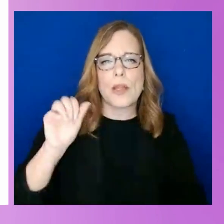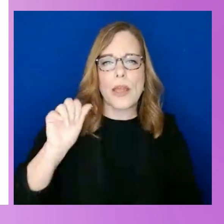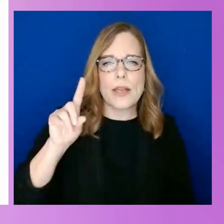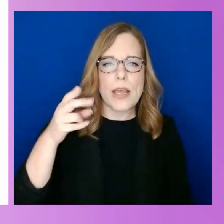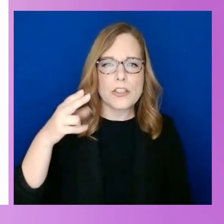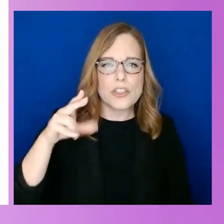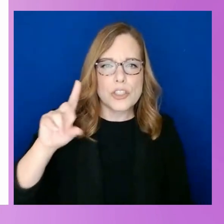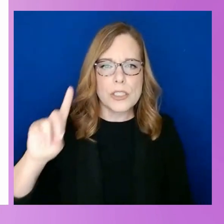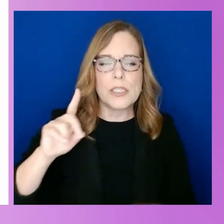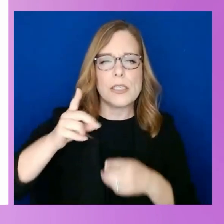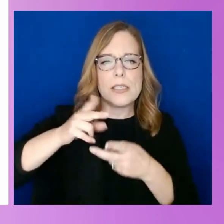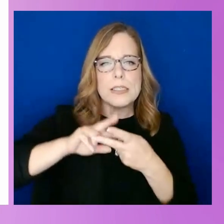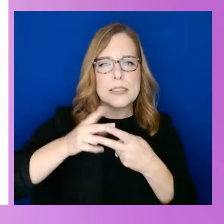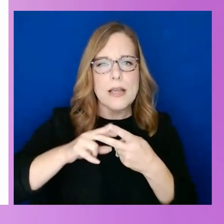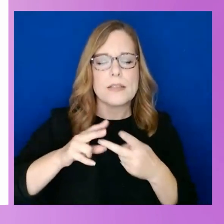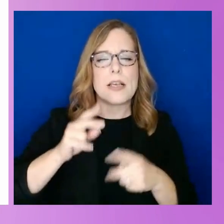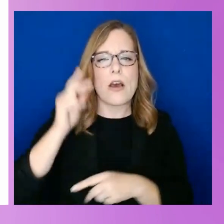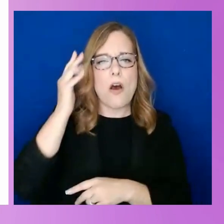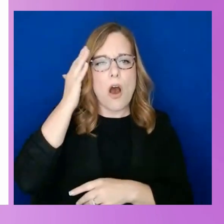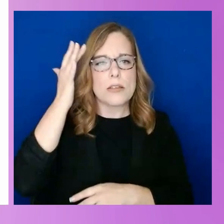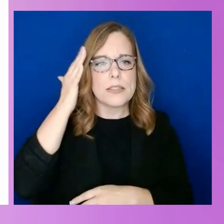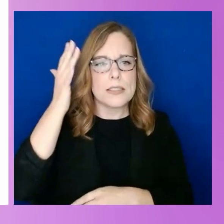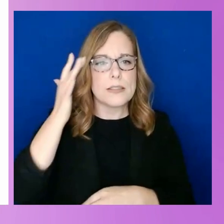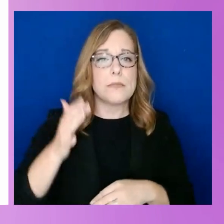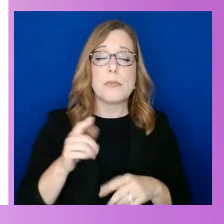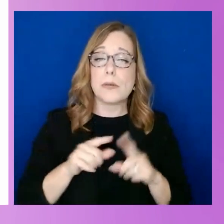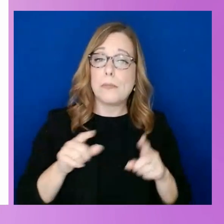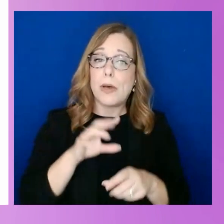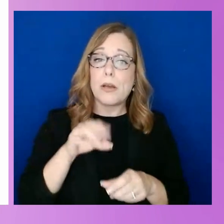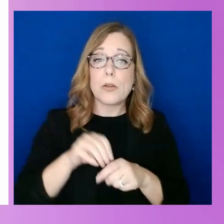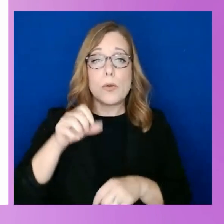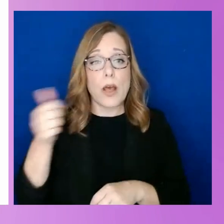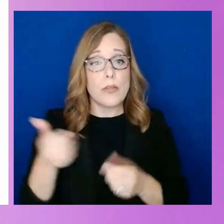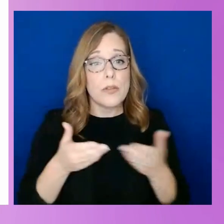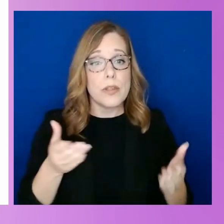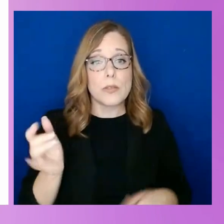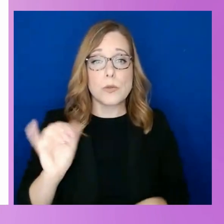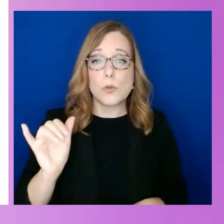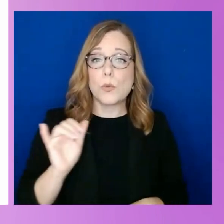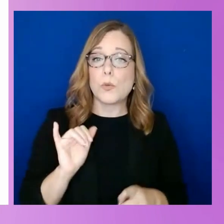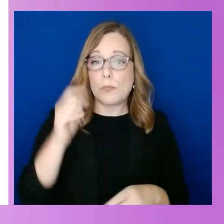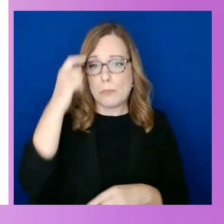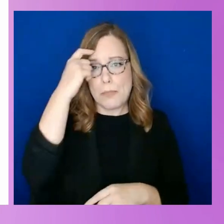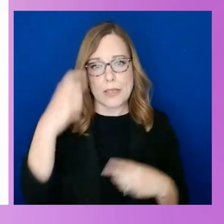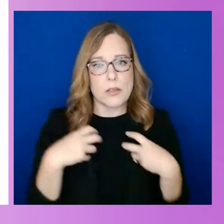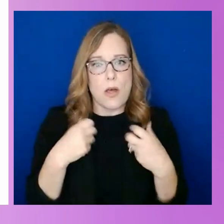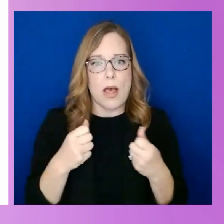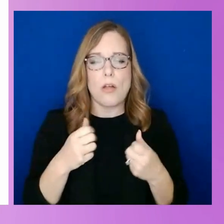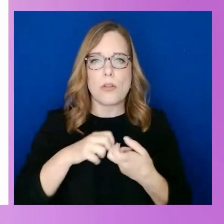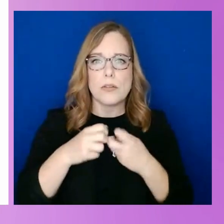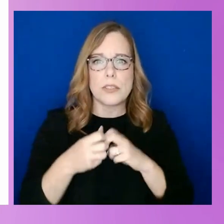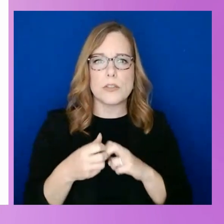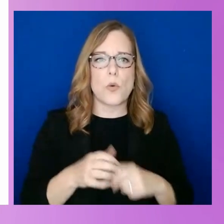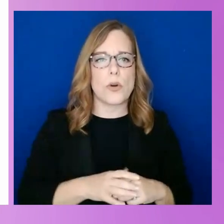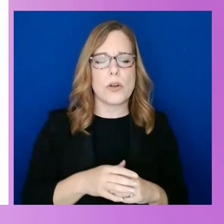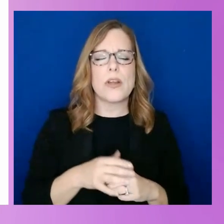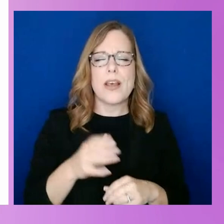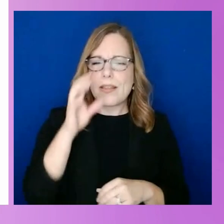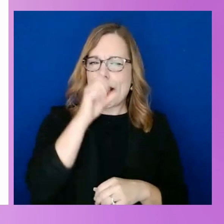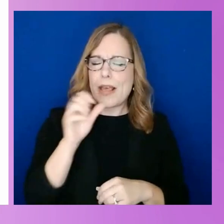mental health disorders. It is estimated that 1 in 5 to 1 in